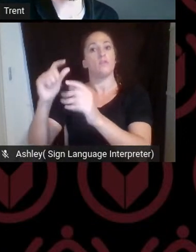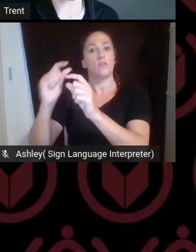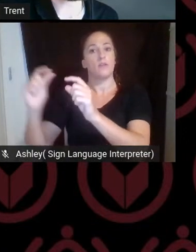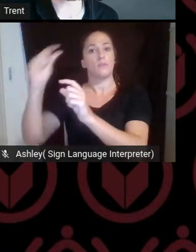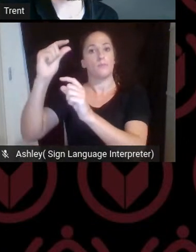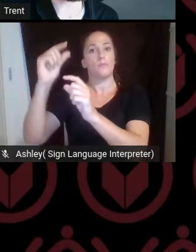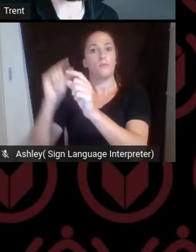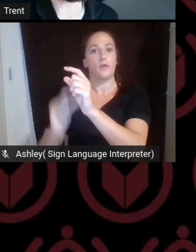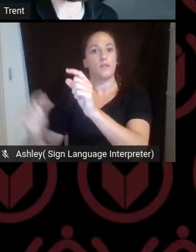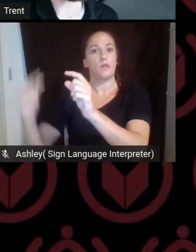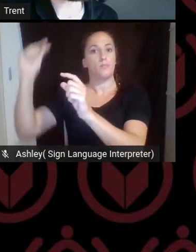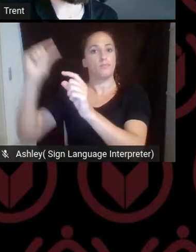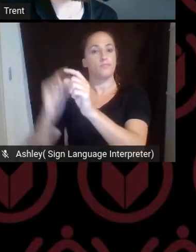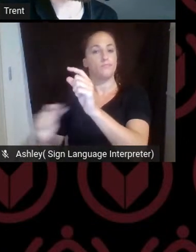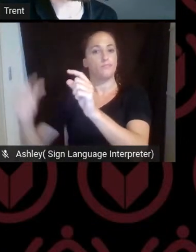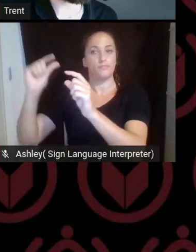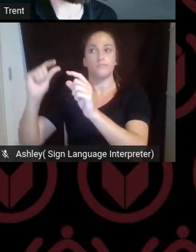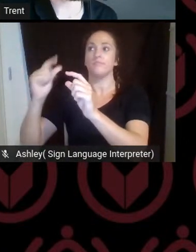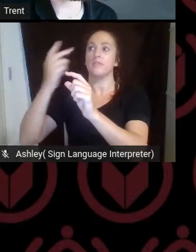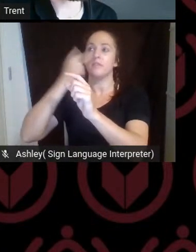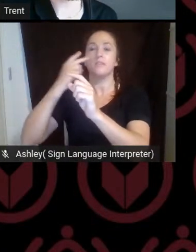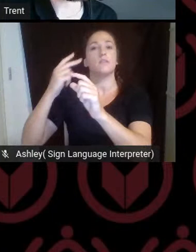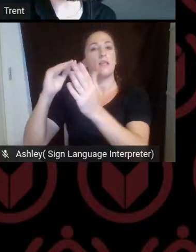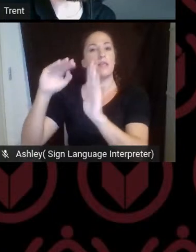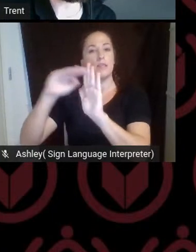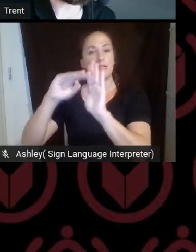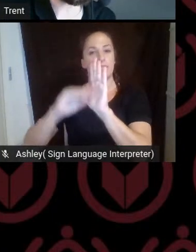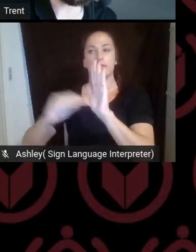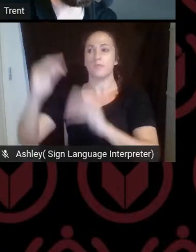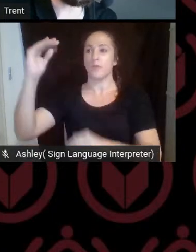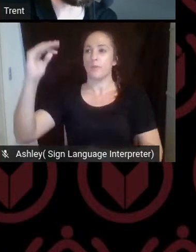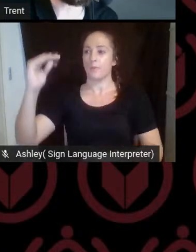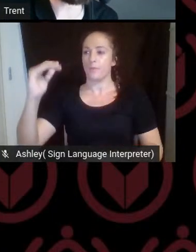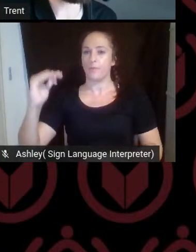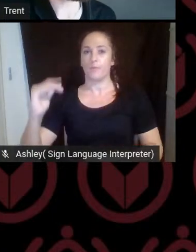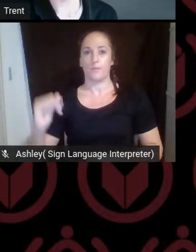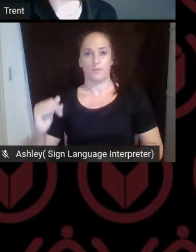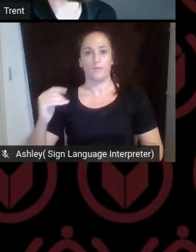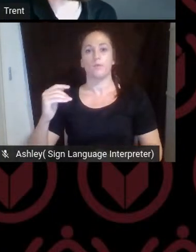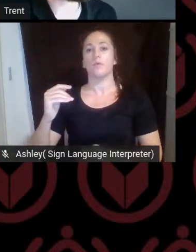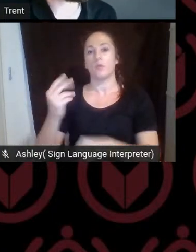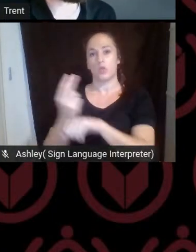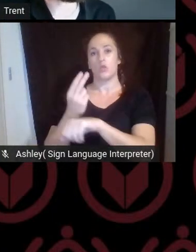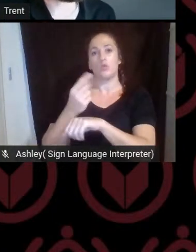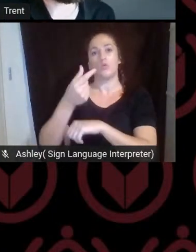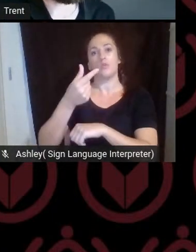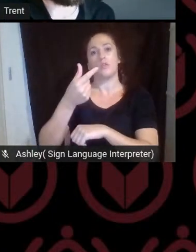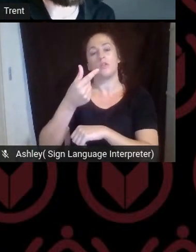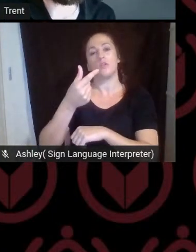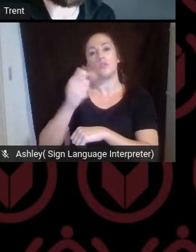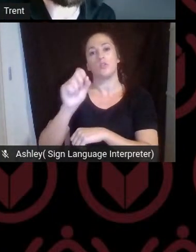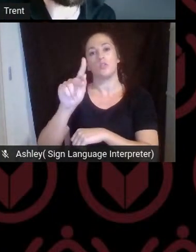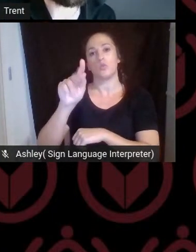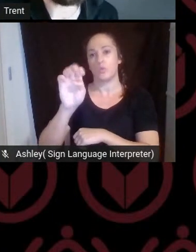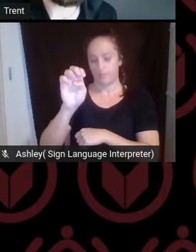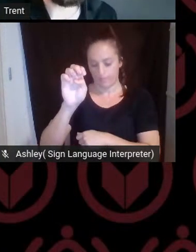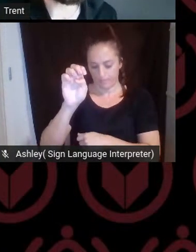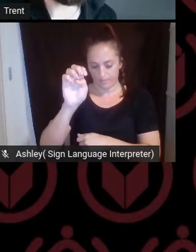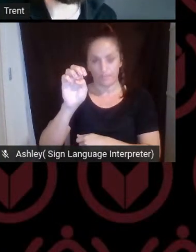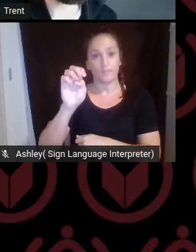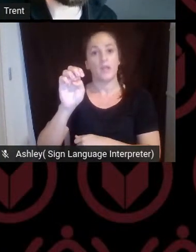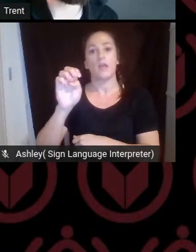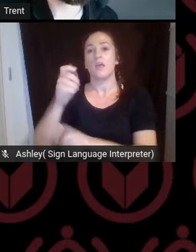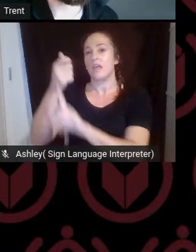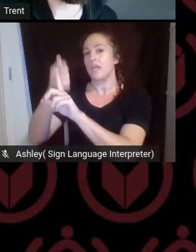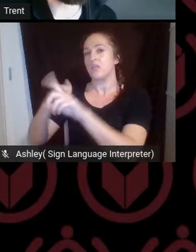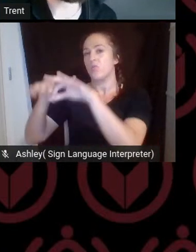you can see kind of a list of all the different apps that we have available to us in the G Suite. Now, we're not going to go into all of these today because we